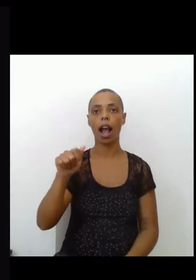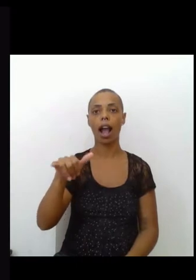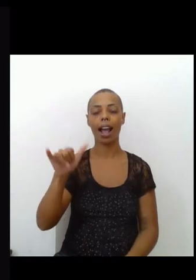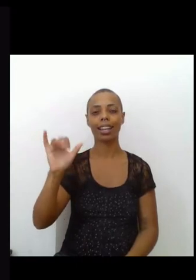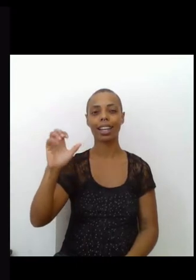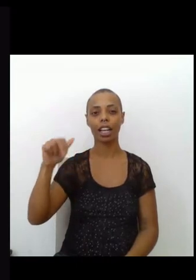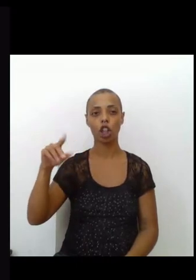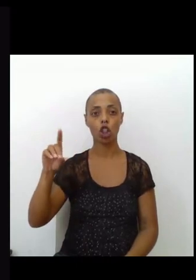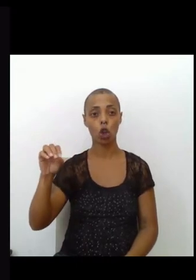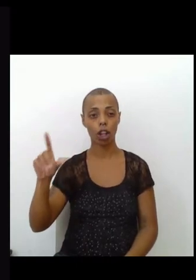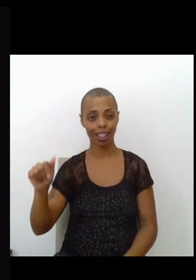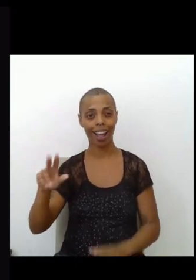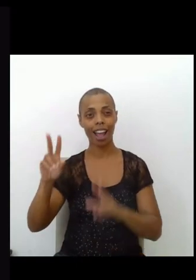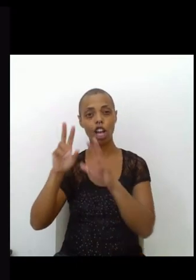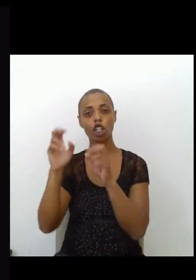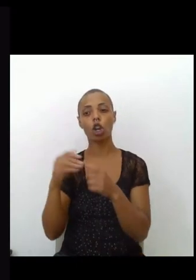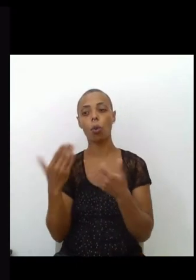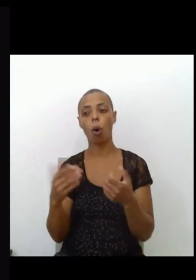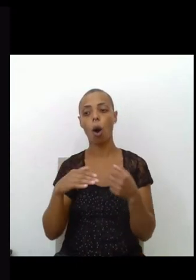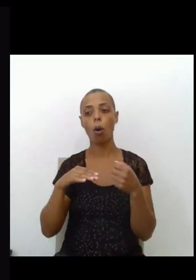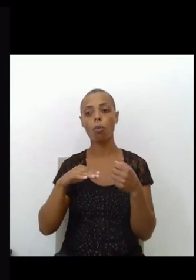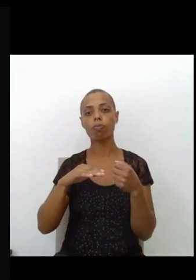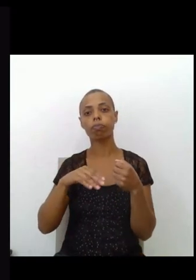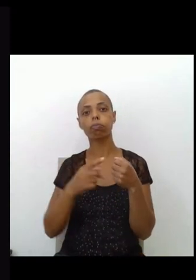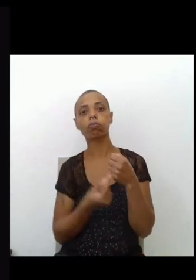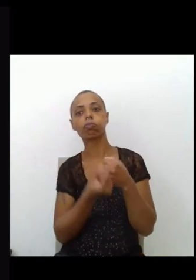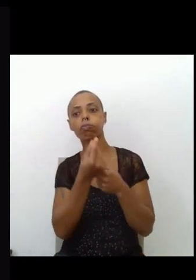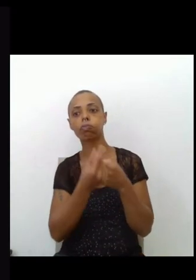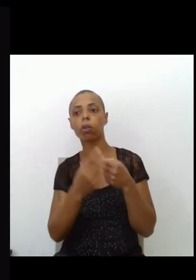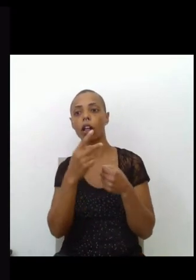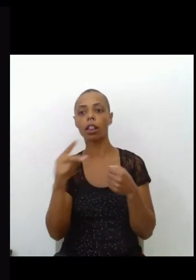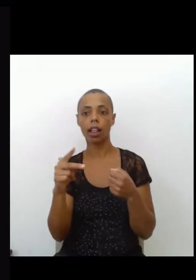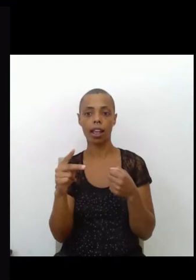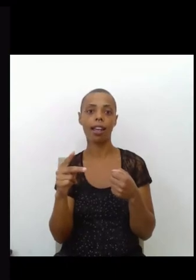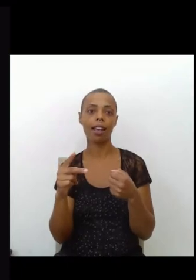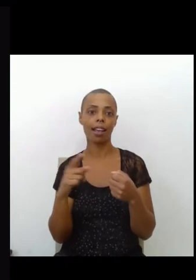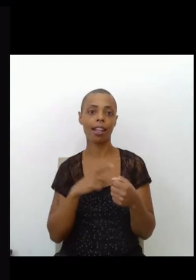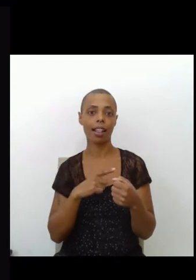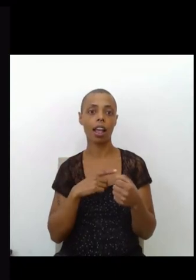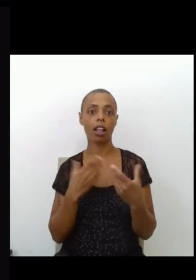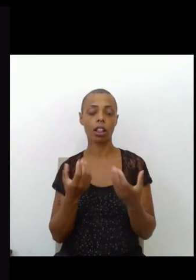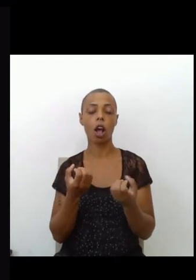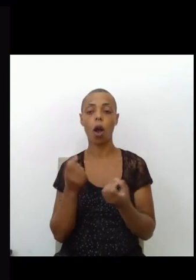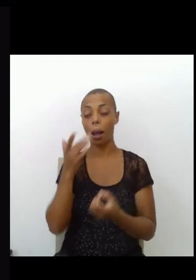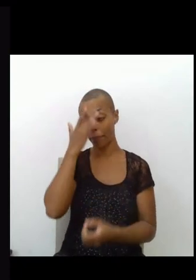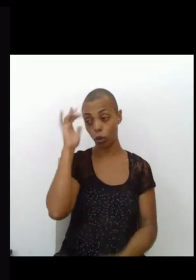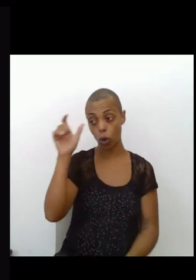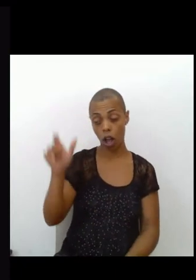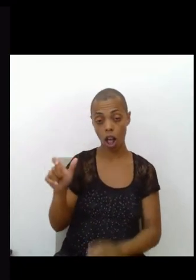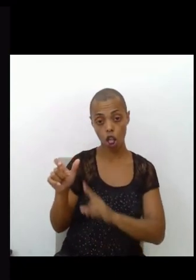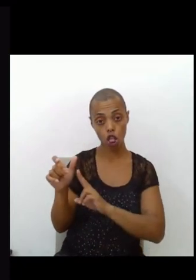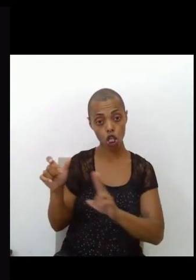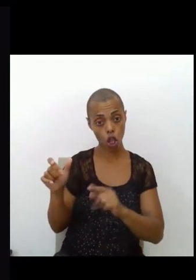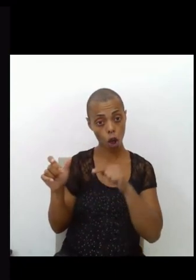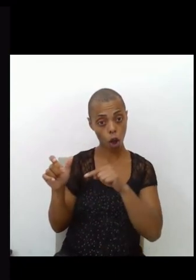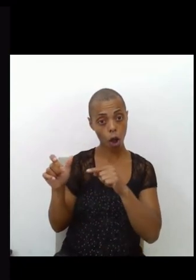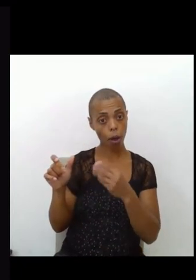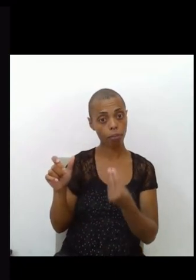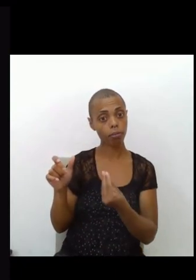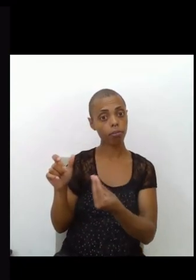that basically means offering the person named as such a status not easily granted to